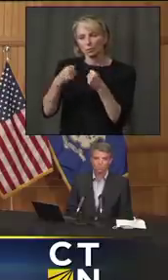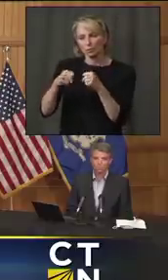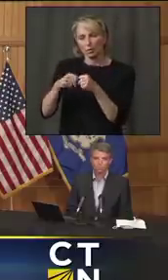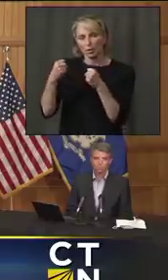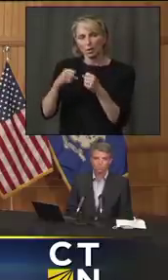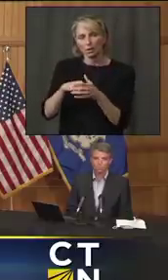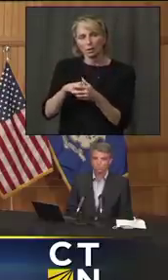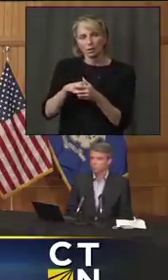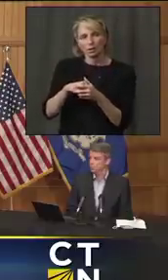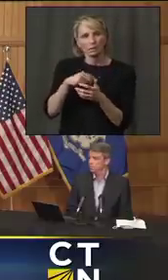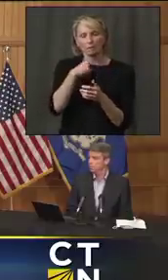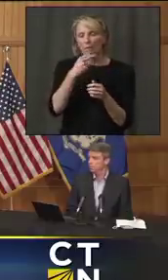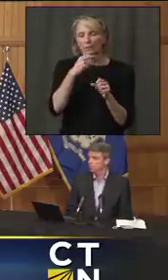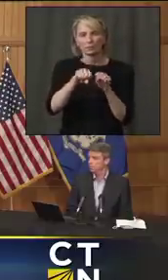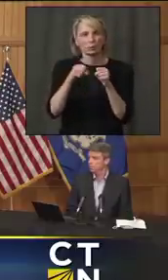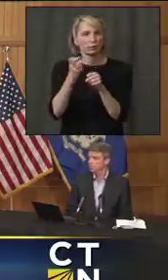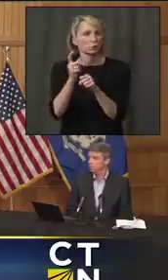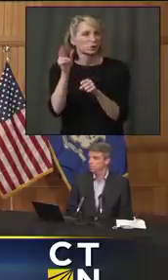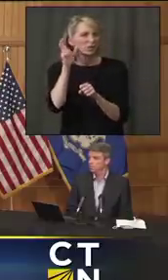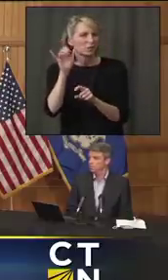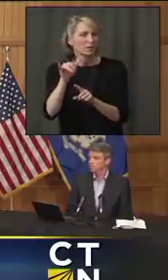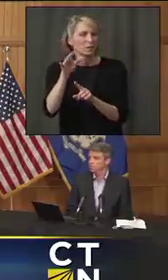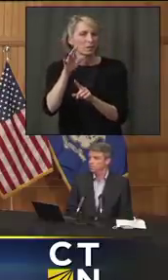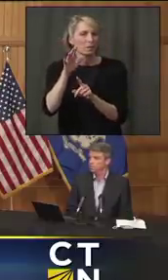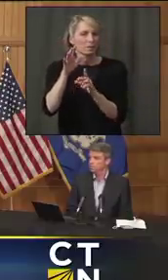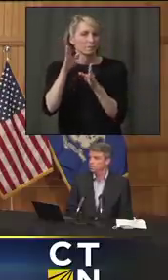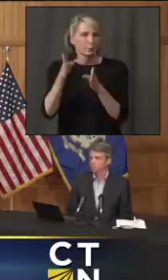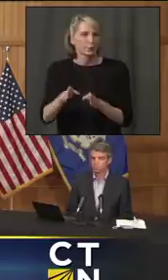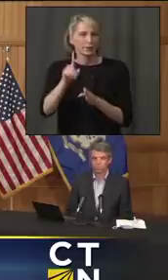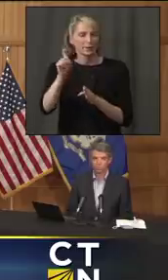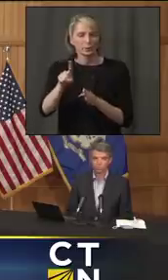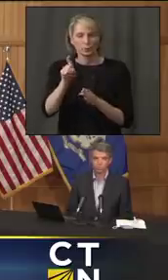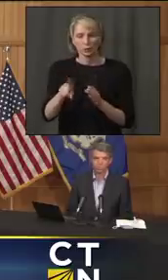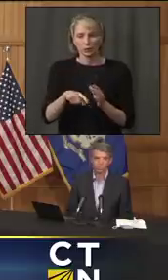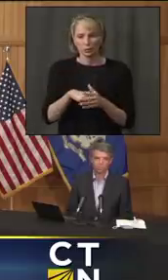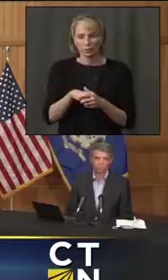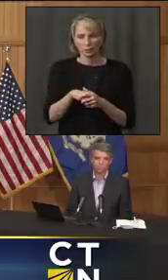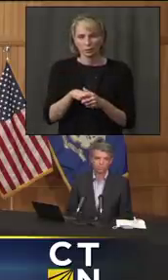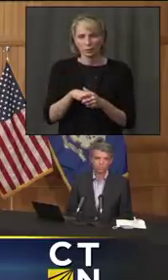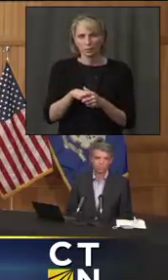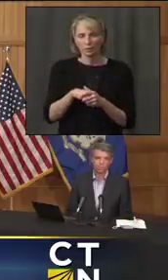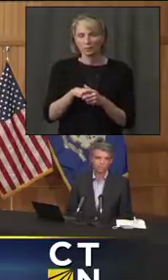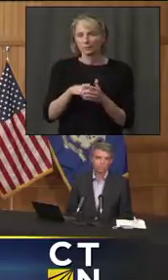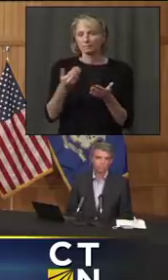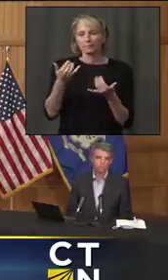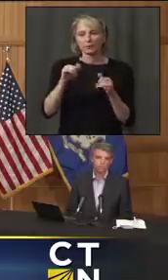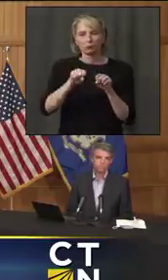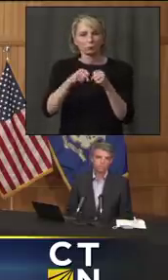get attached on the state areas other